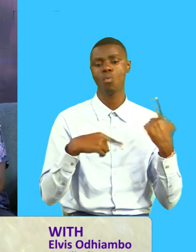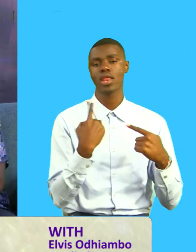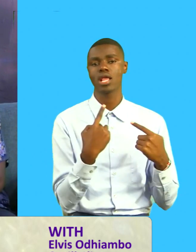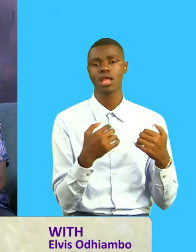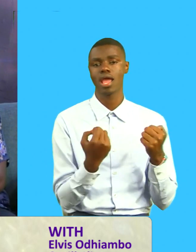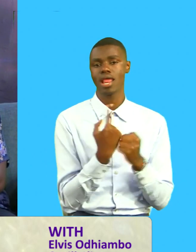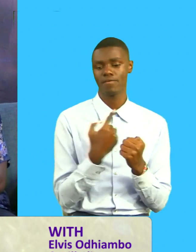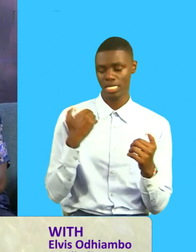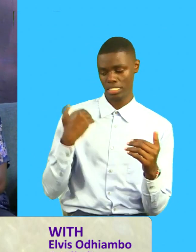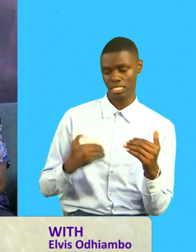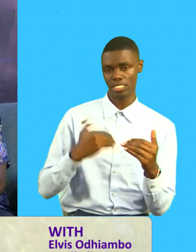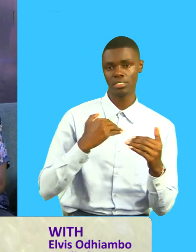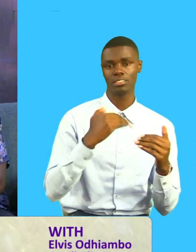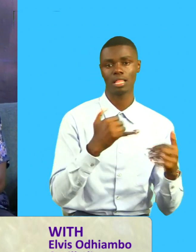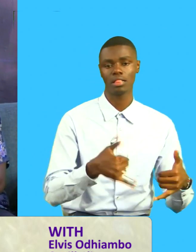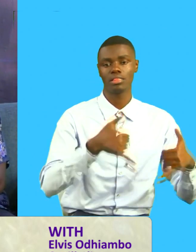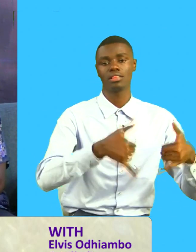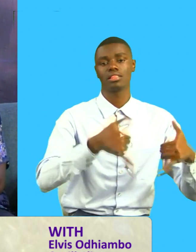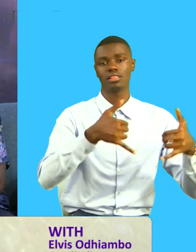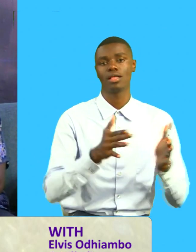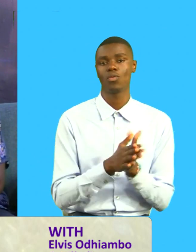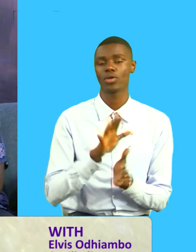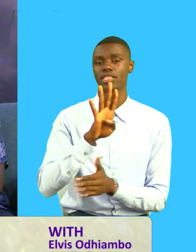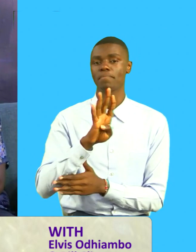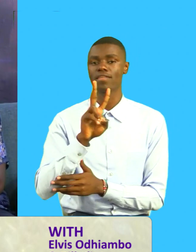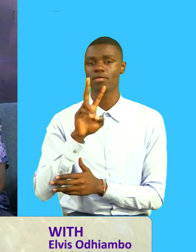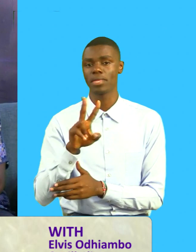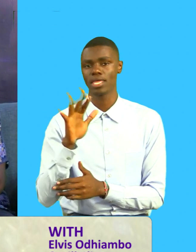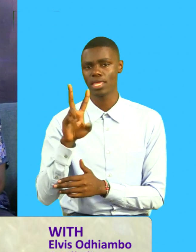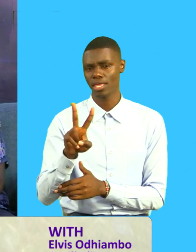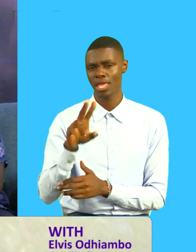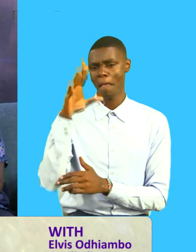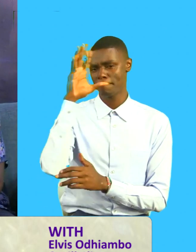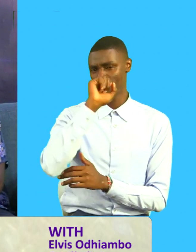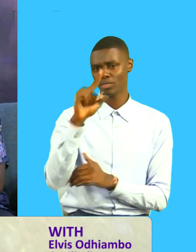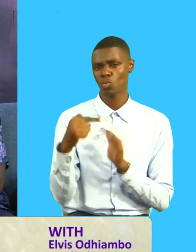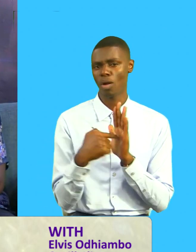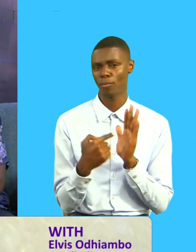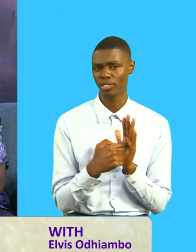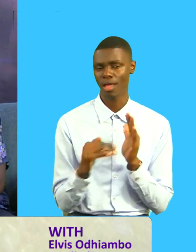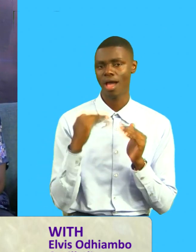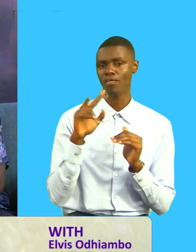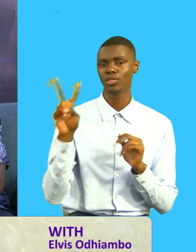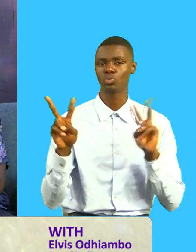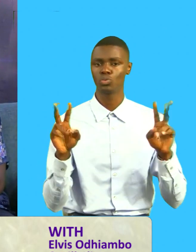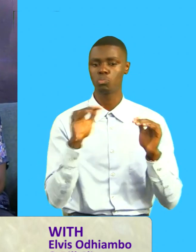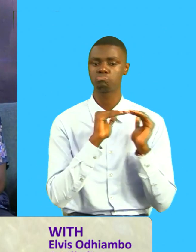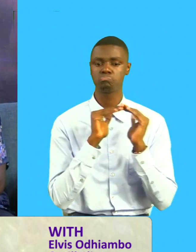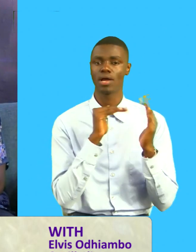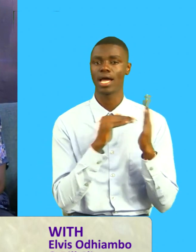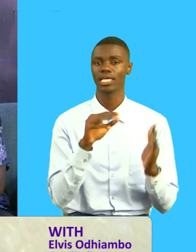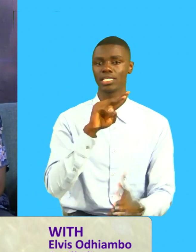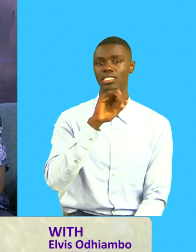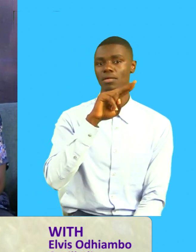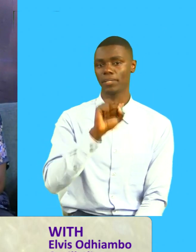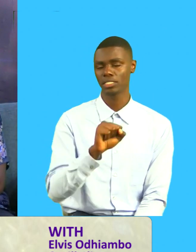11th consecutive Bundesliga title, with Borussia Dortmund only missing by a point after their 2-2 draw against Mainz.